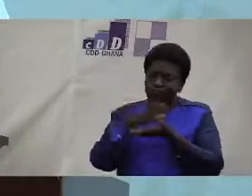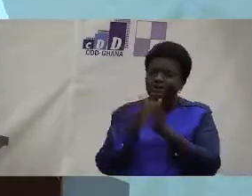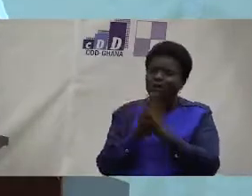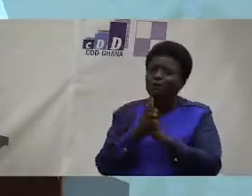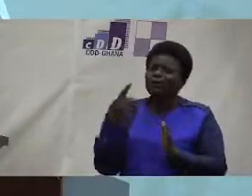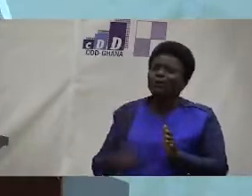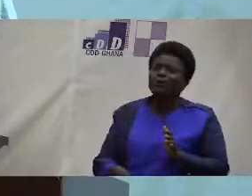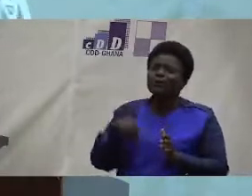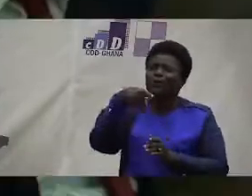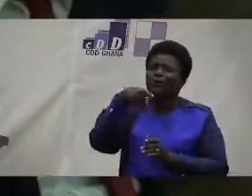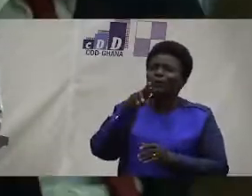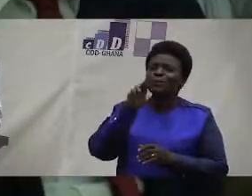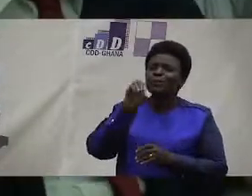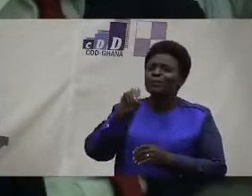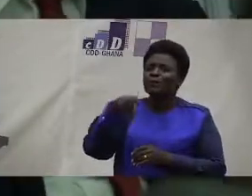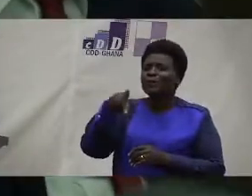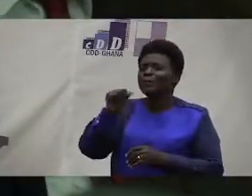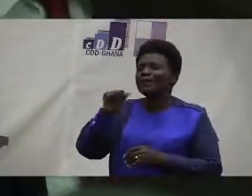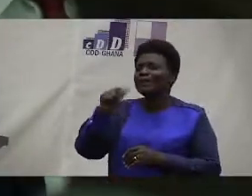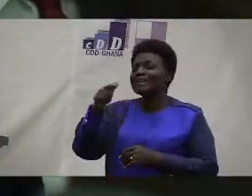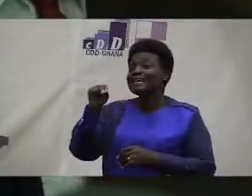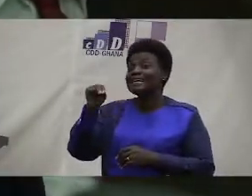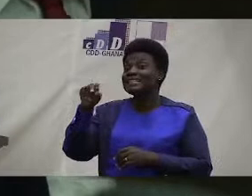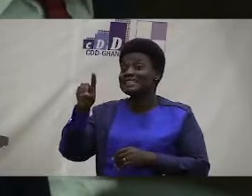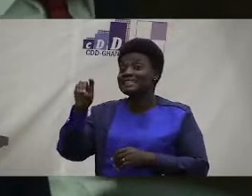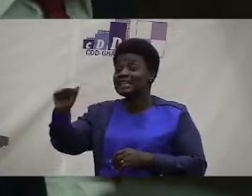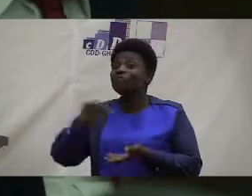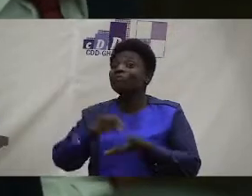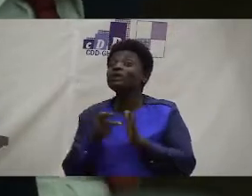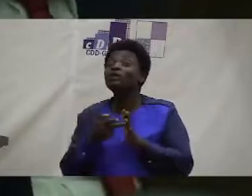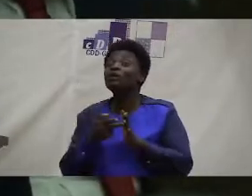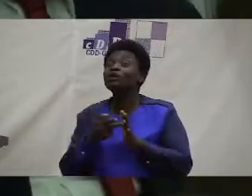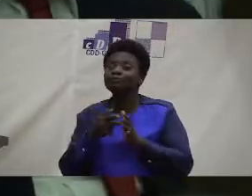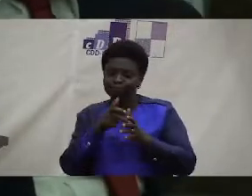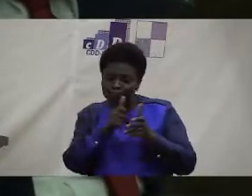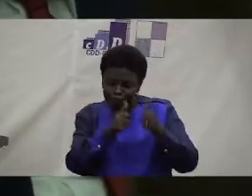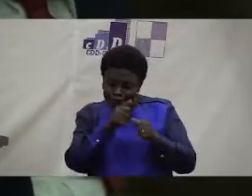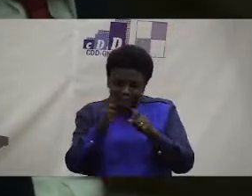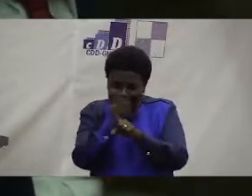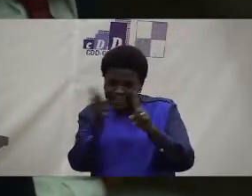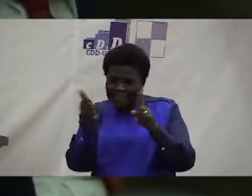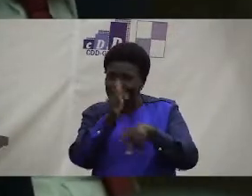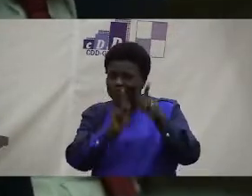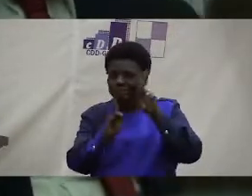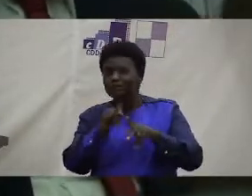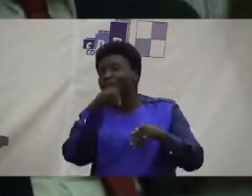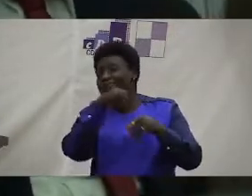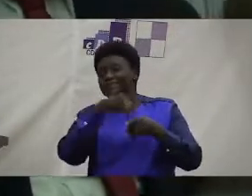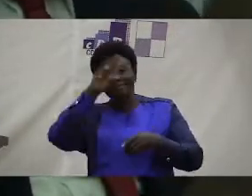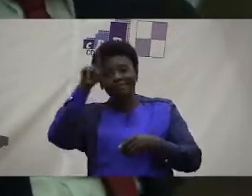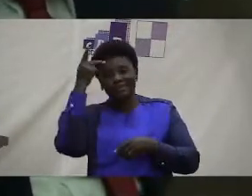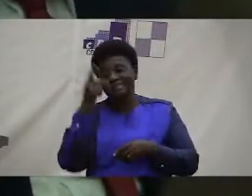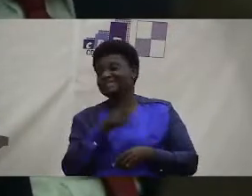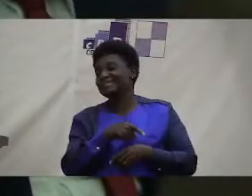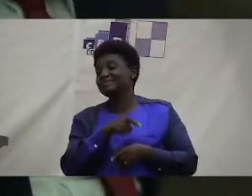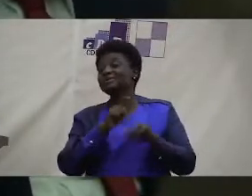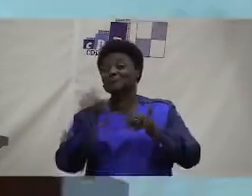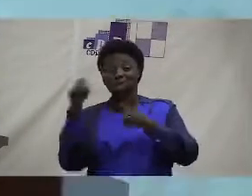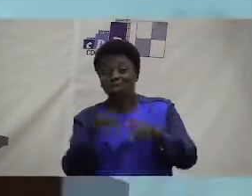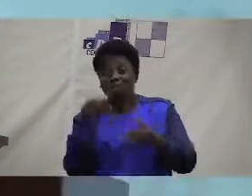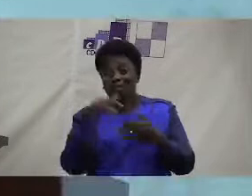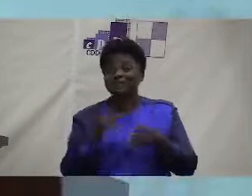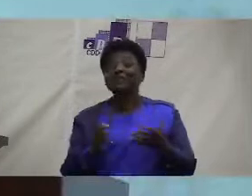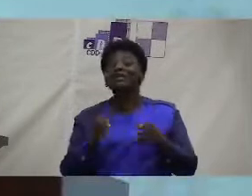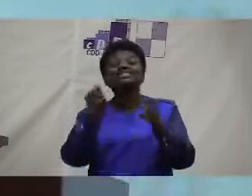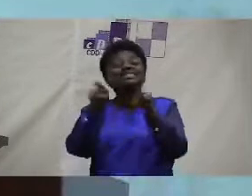secretaries. And that, as far as I'm concerned, from the point of view of Media Foundation, is